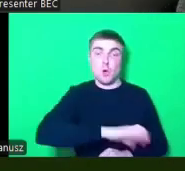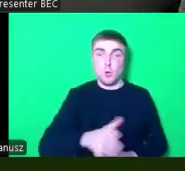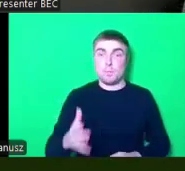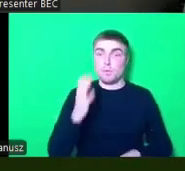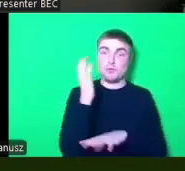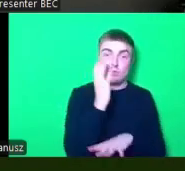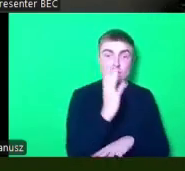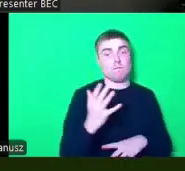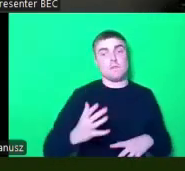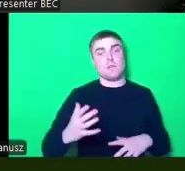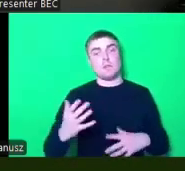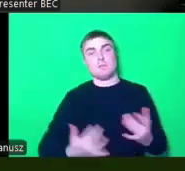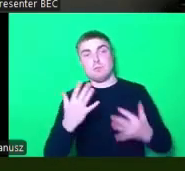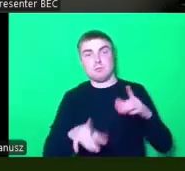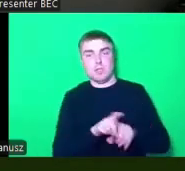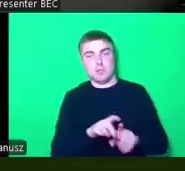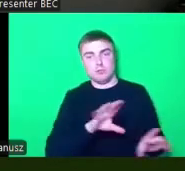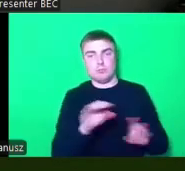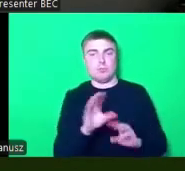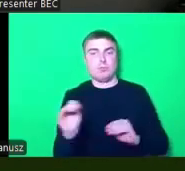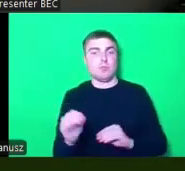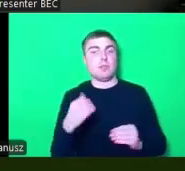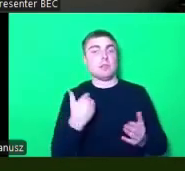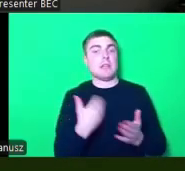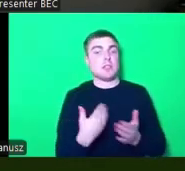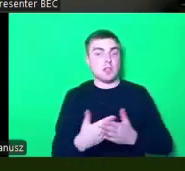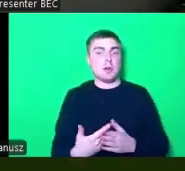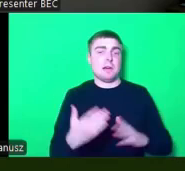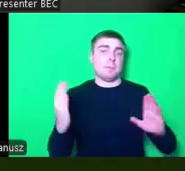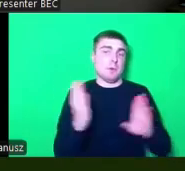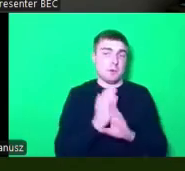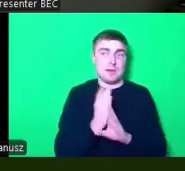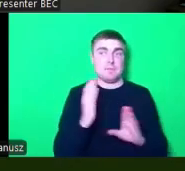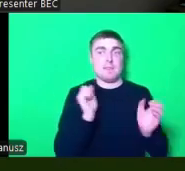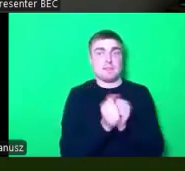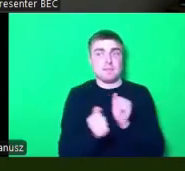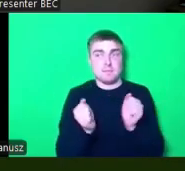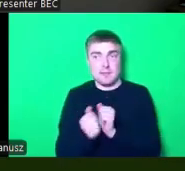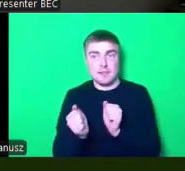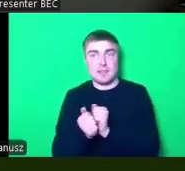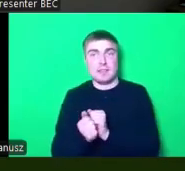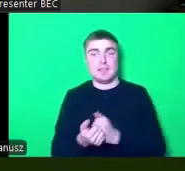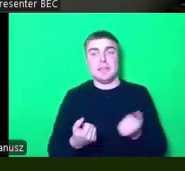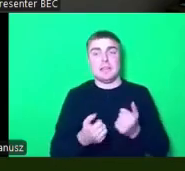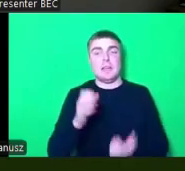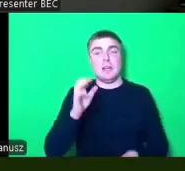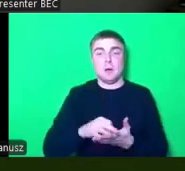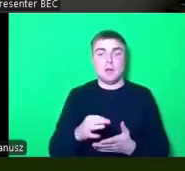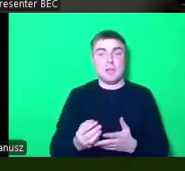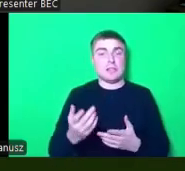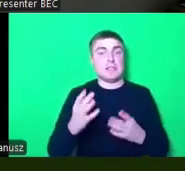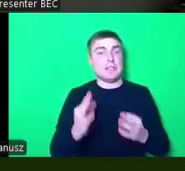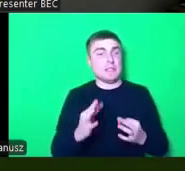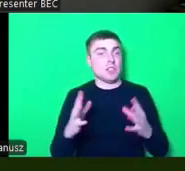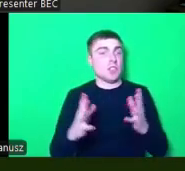because the speed of climate change is more than 10 times higher than the natural speed of migration of the tree